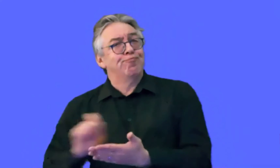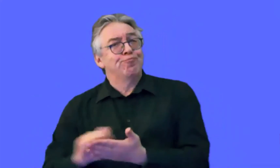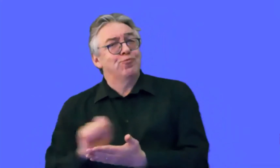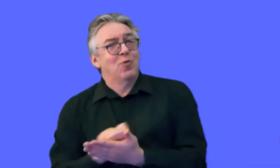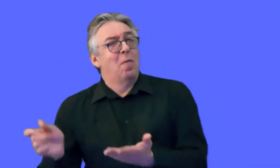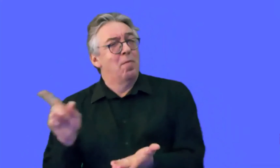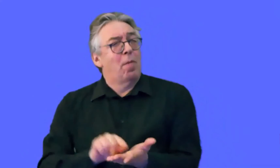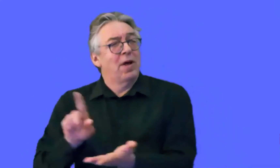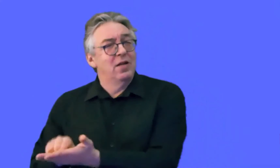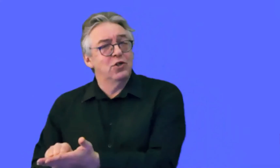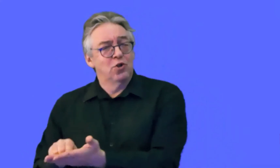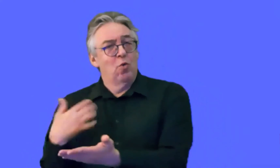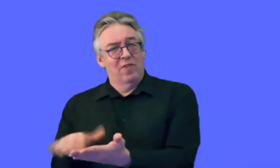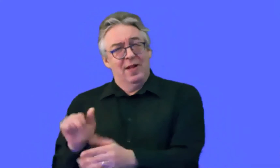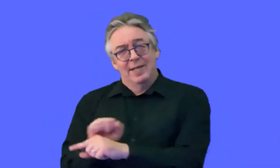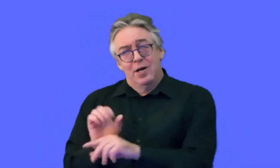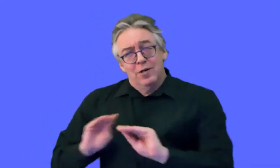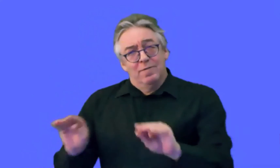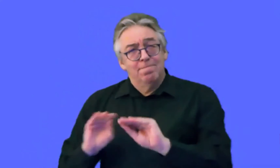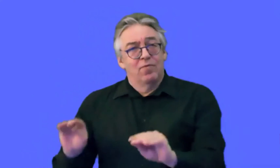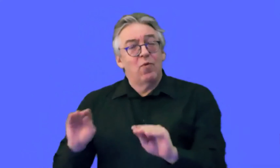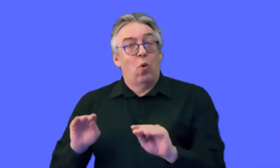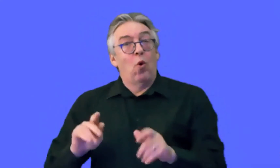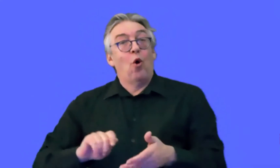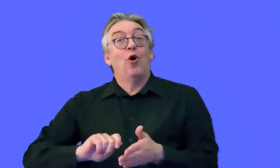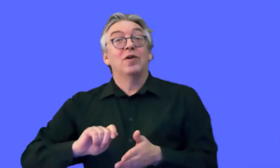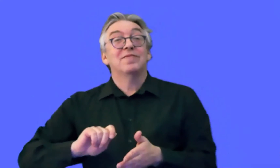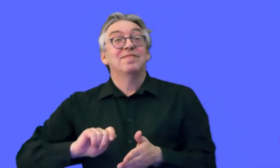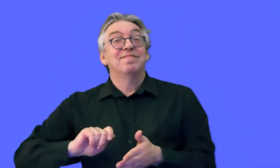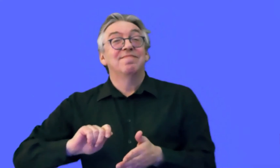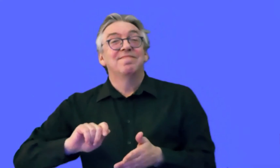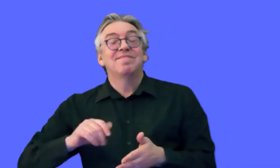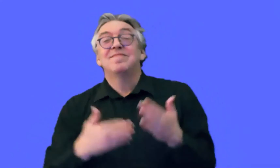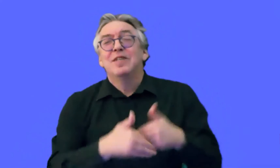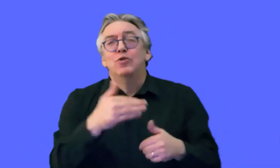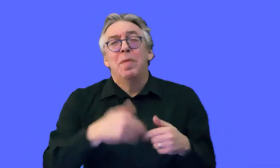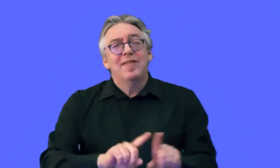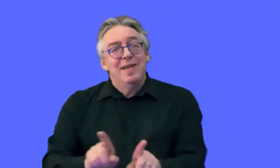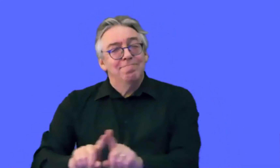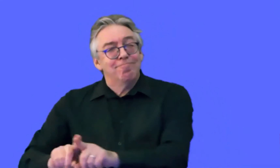of disability, because previously we were not very